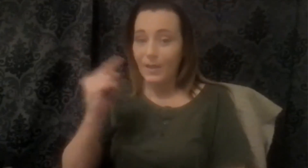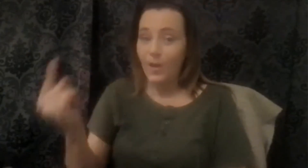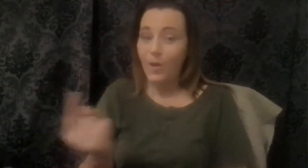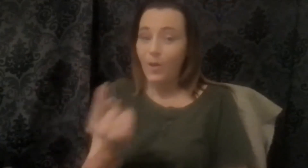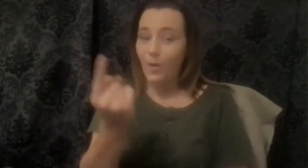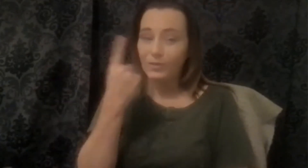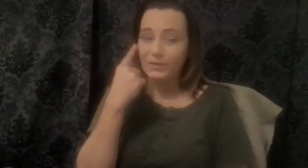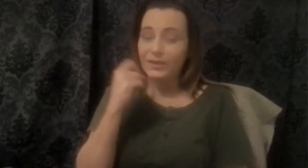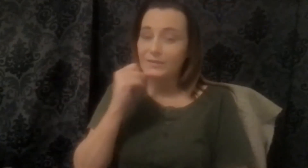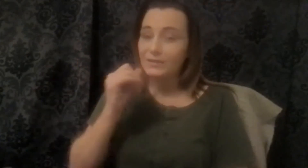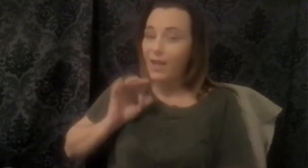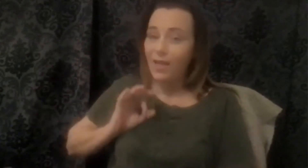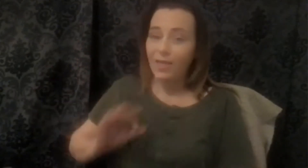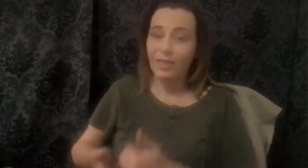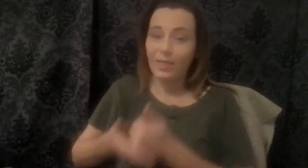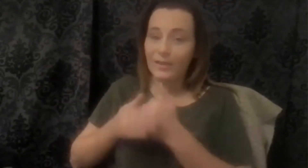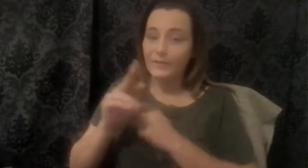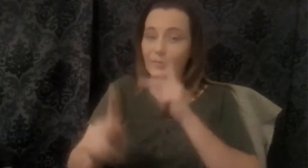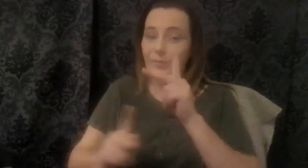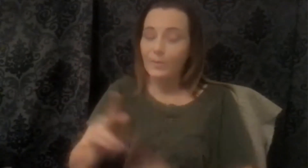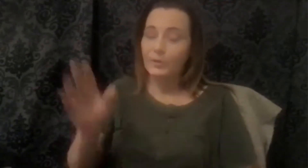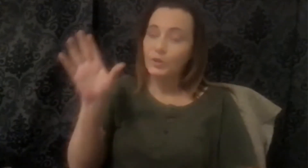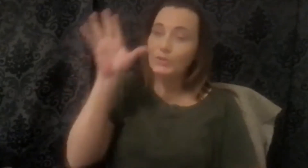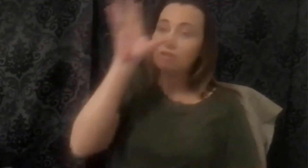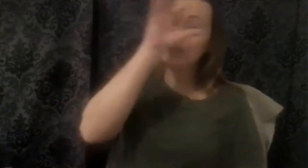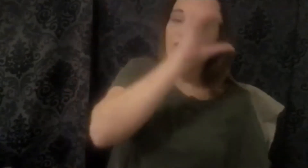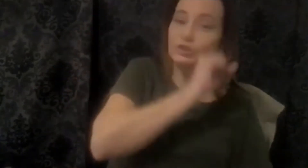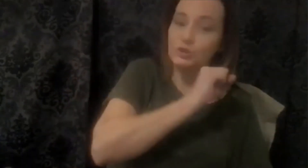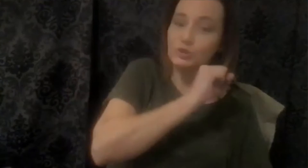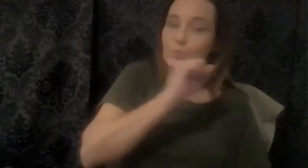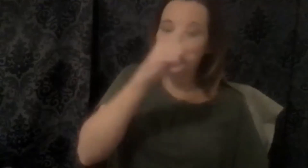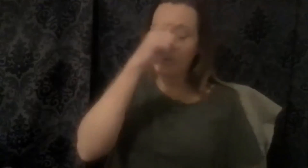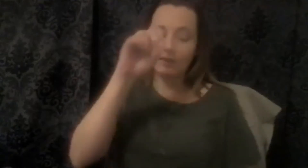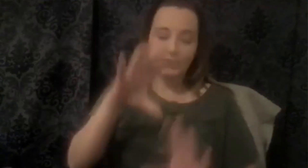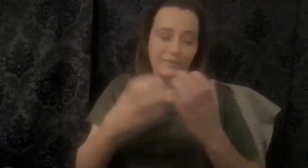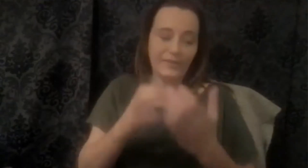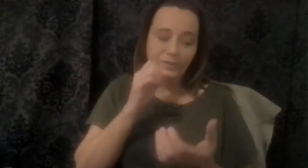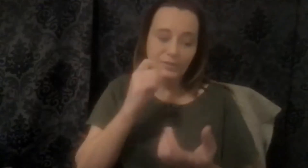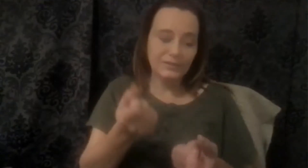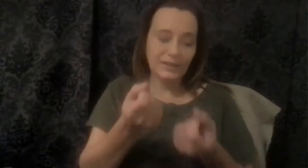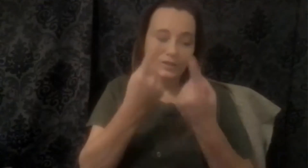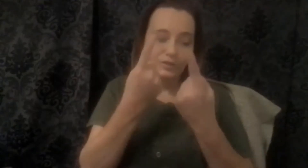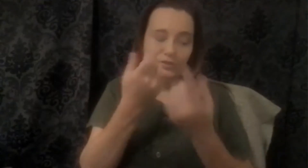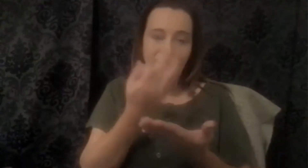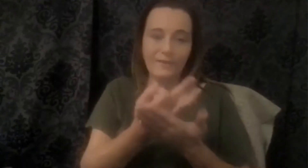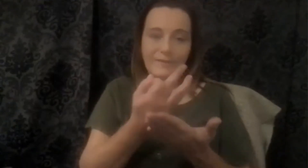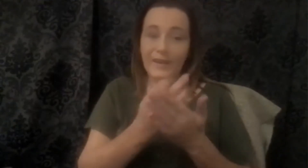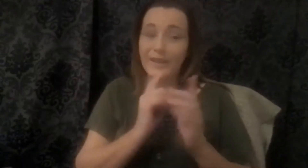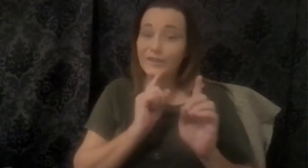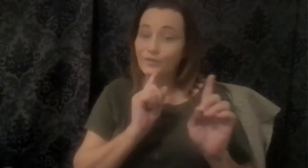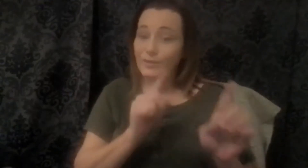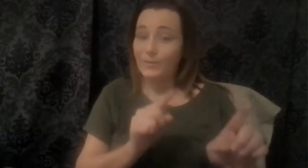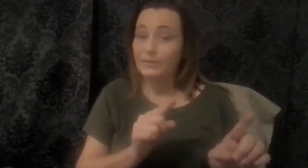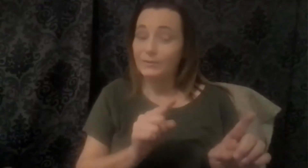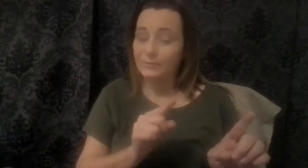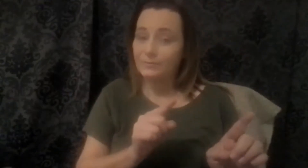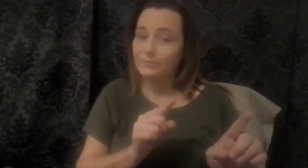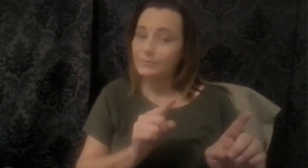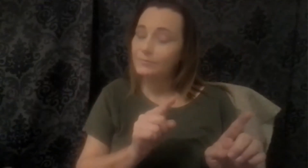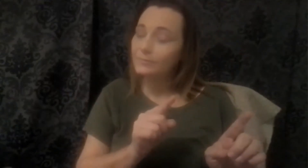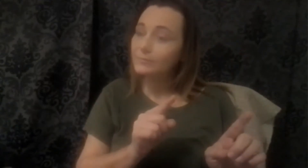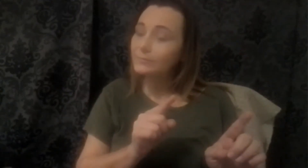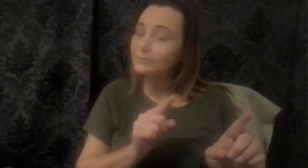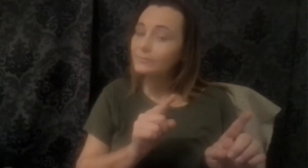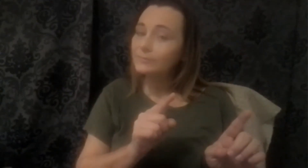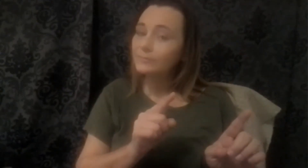for people to assume it's because the fellowship doesn't understand financial statements, which we've kind of heard